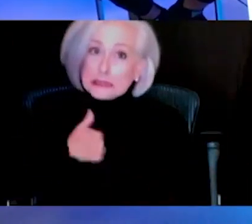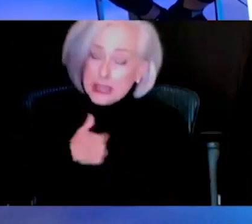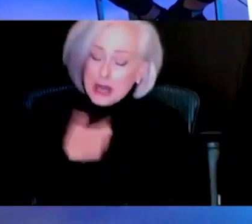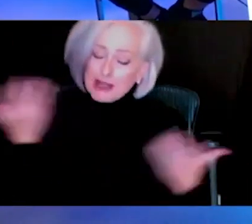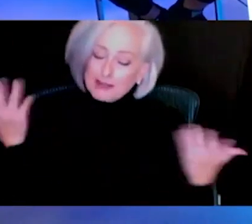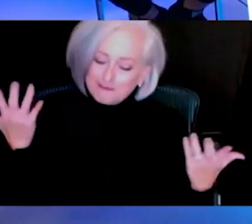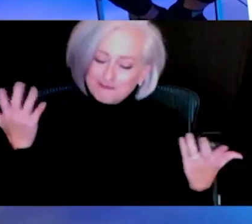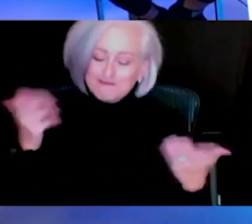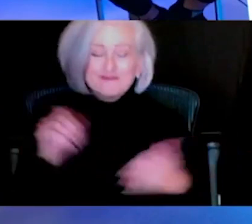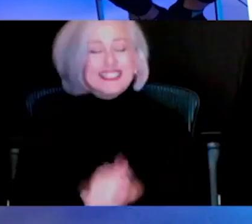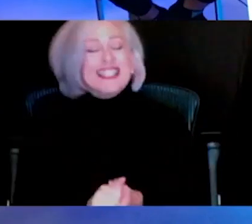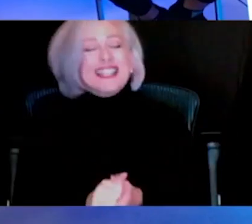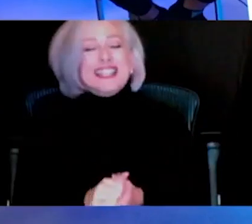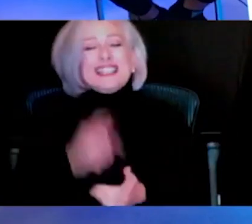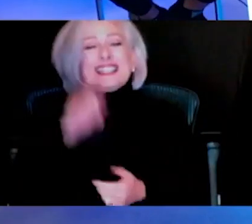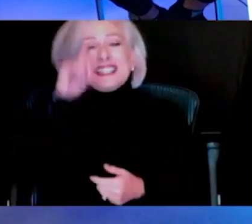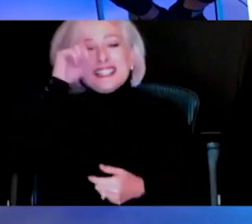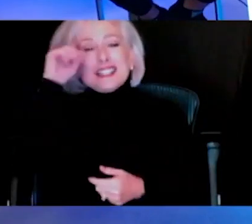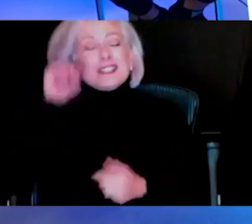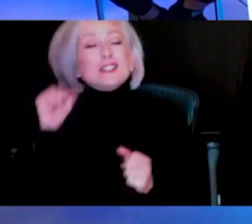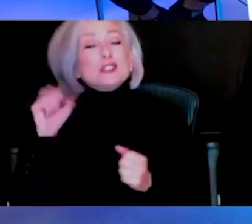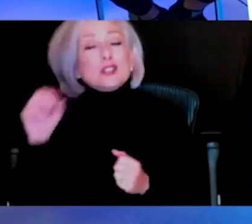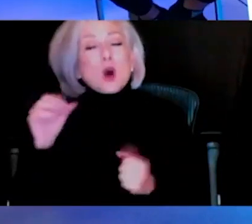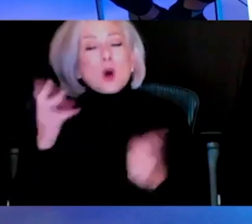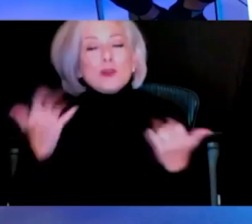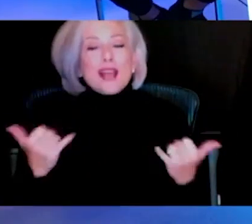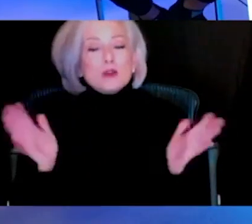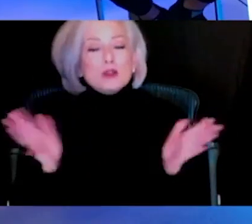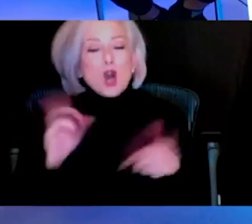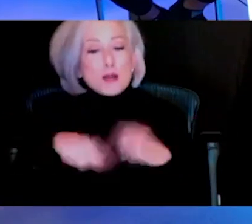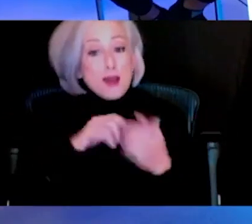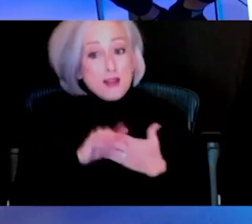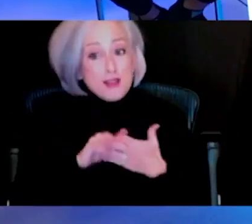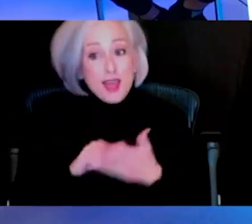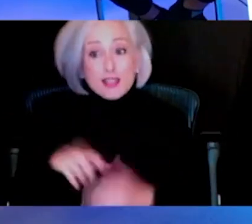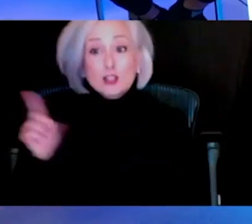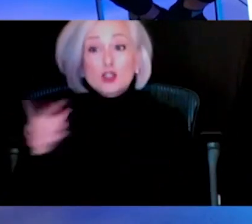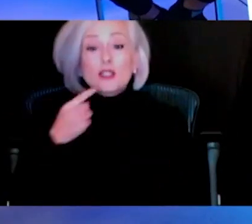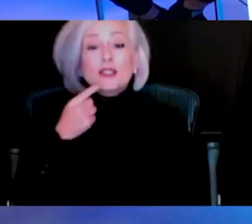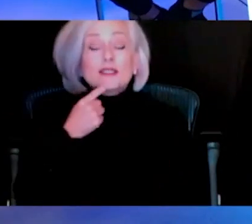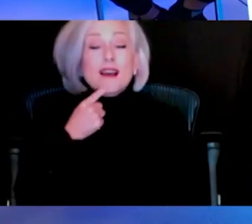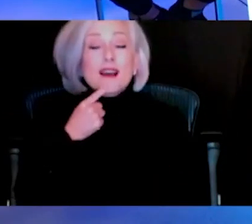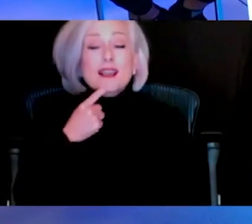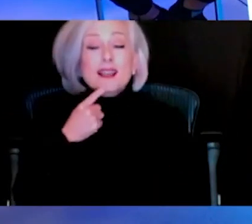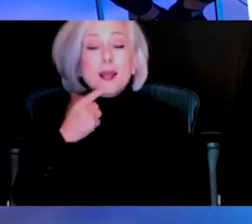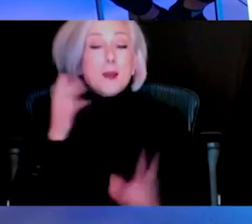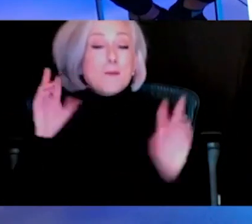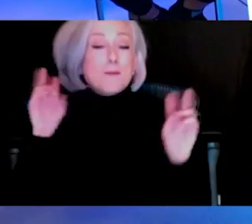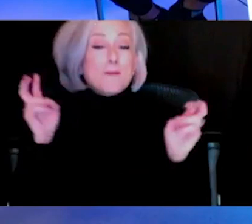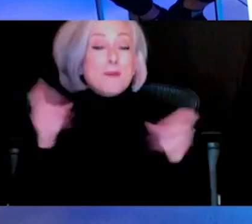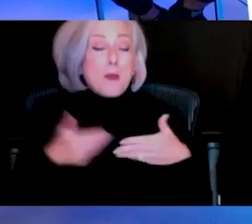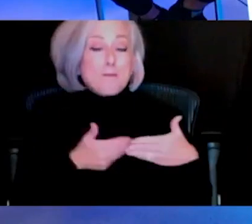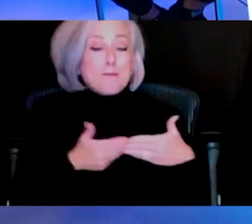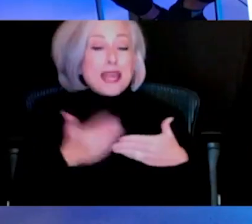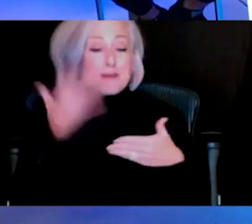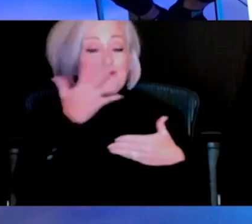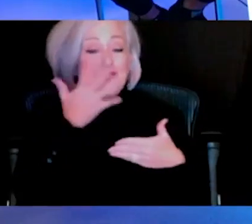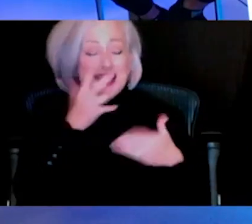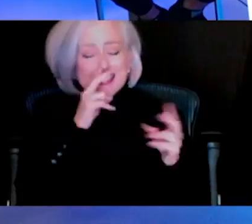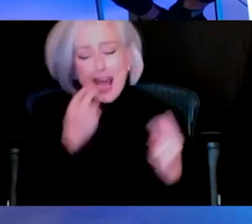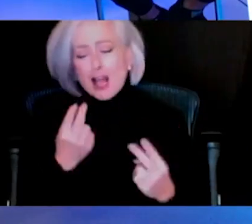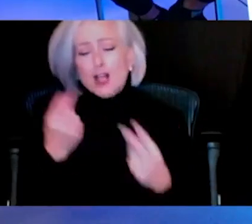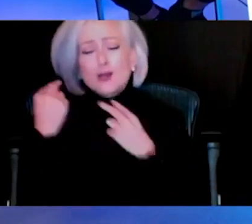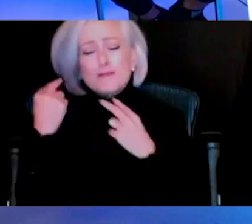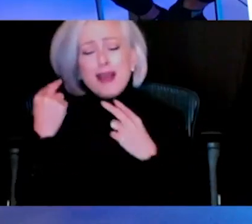go. Okay, so let's talk about this, because she mentioned it, the baby face. I look back at my high school pictures. I'm like, I'm so round and